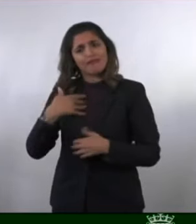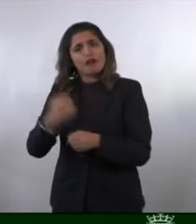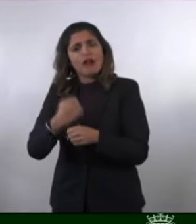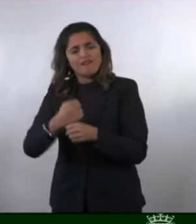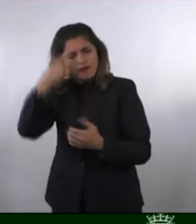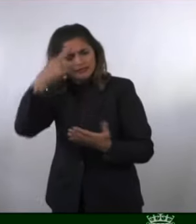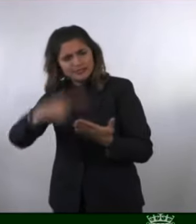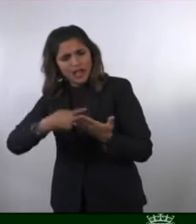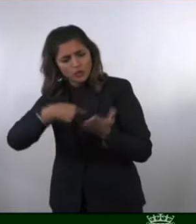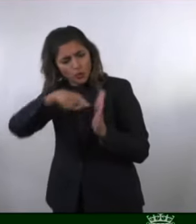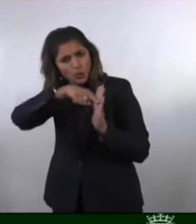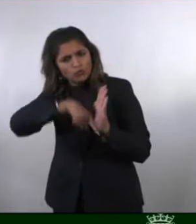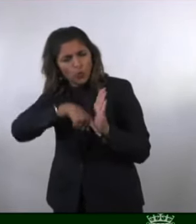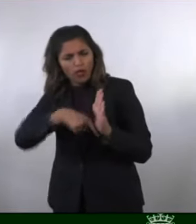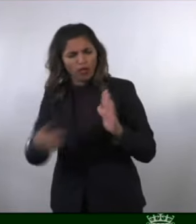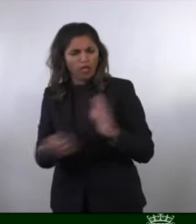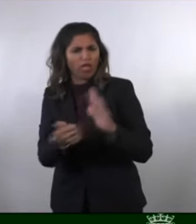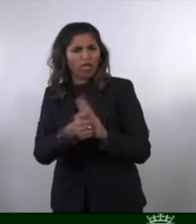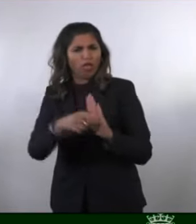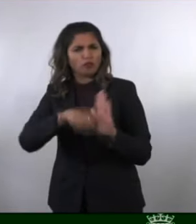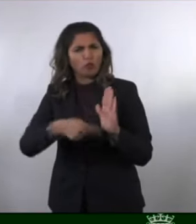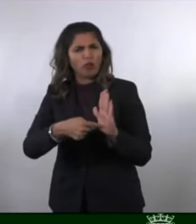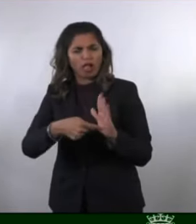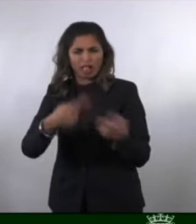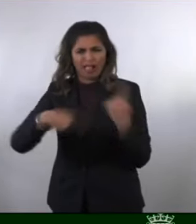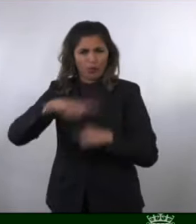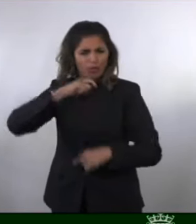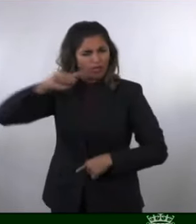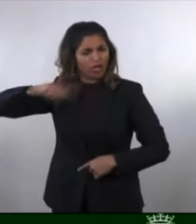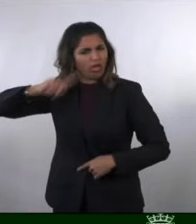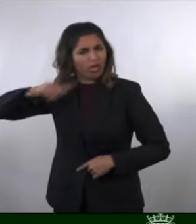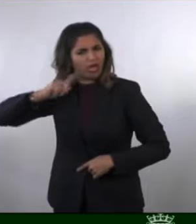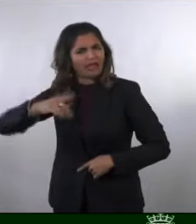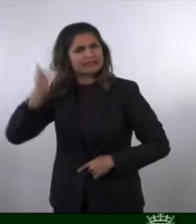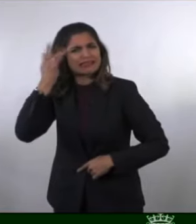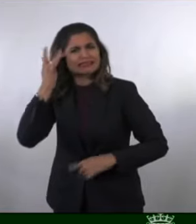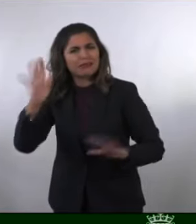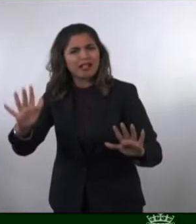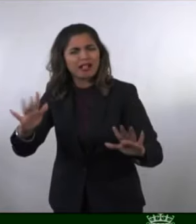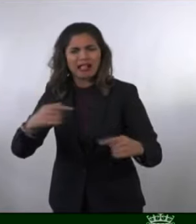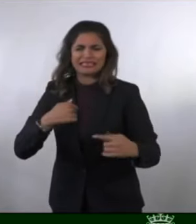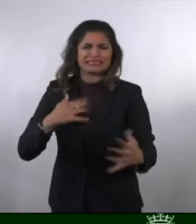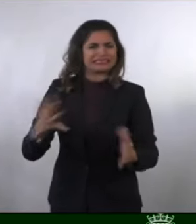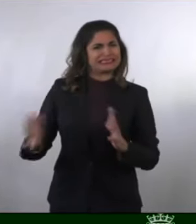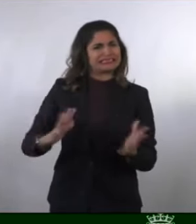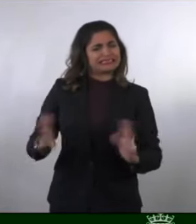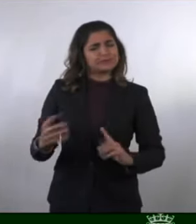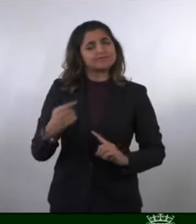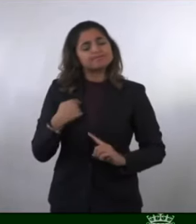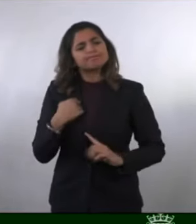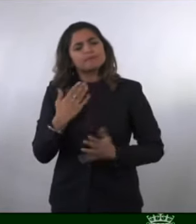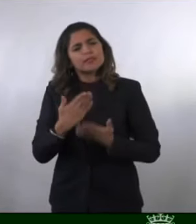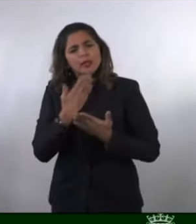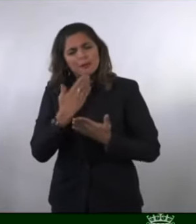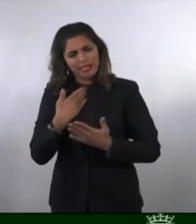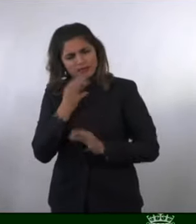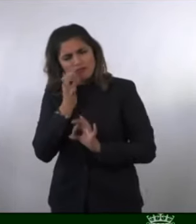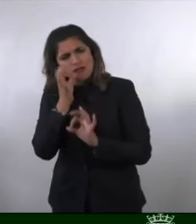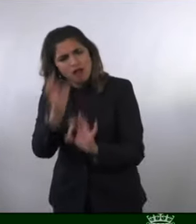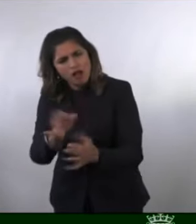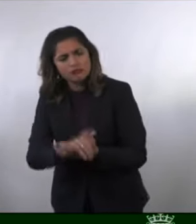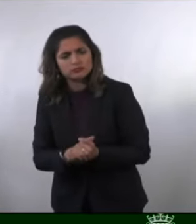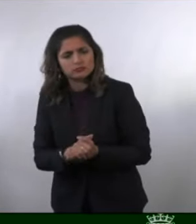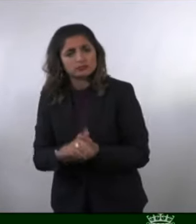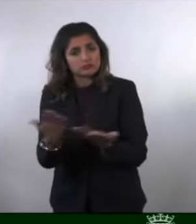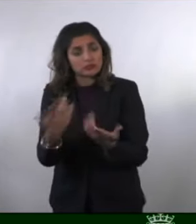obeying the sensible rules as well, can I ask my right honourable friend that the new tiers be imposed at a local